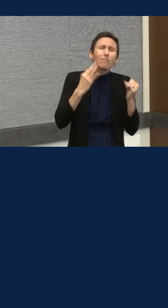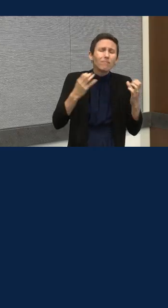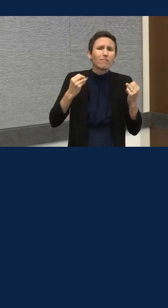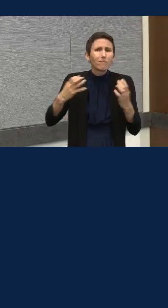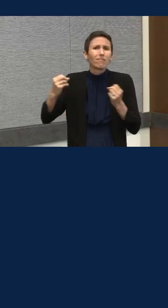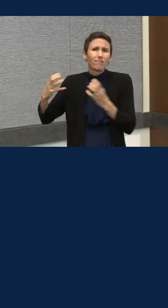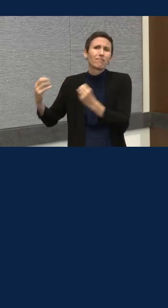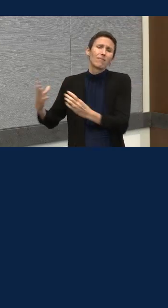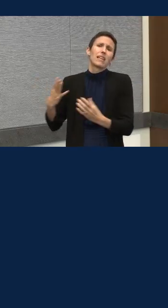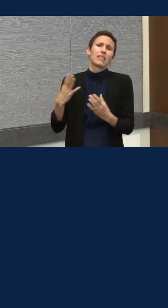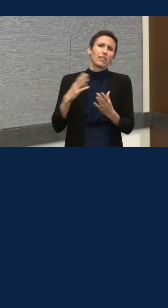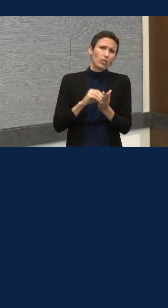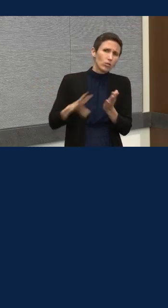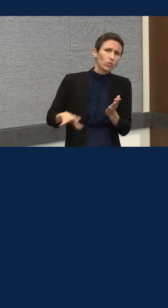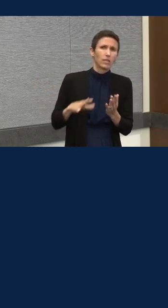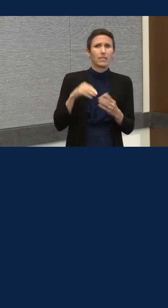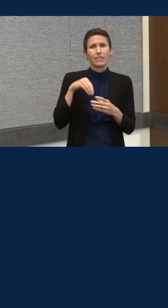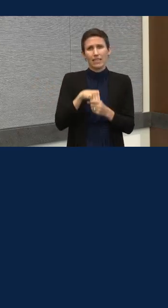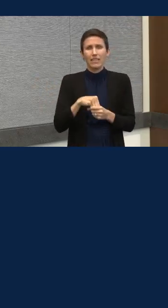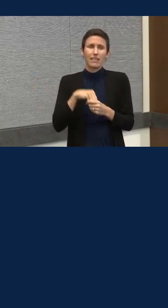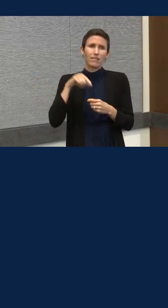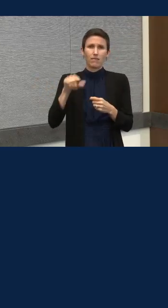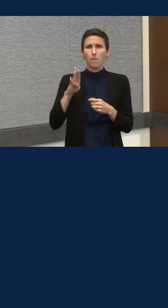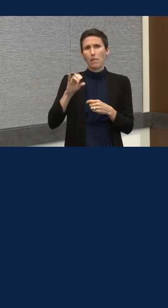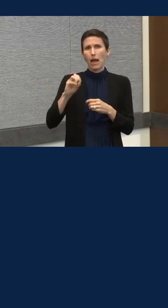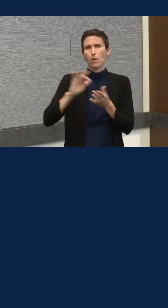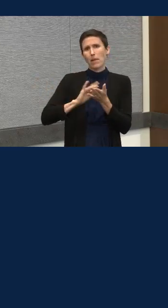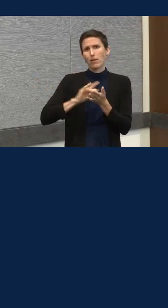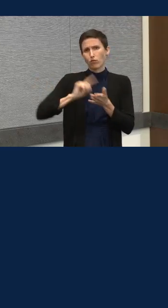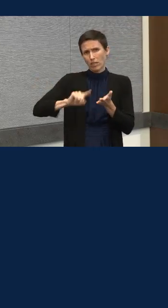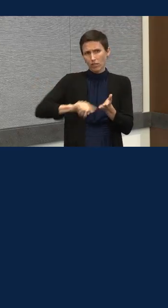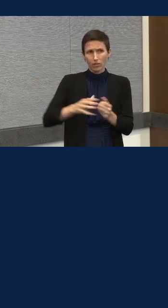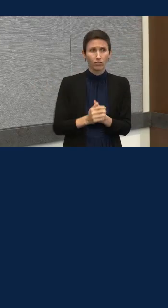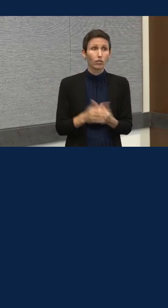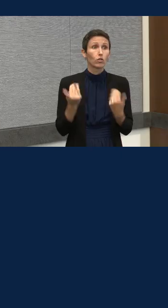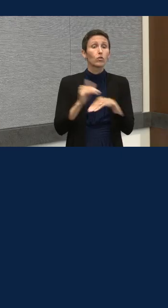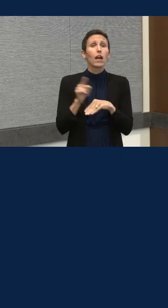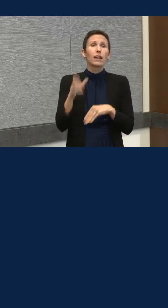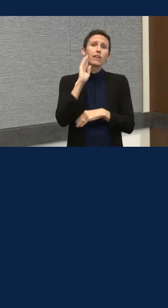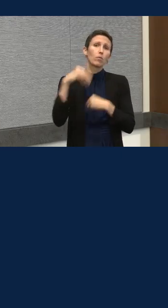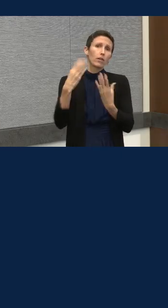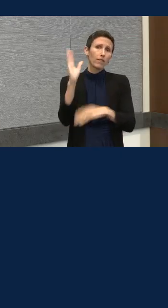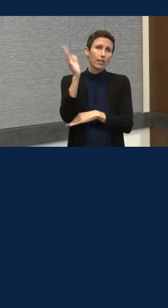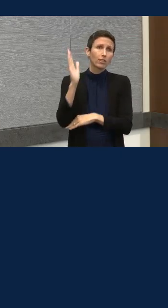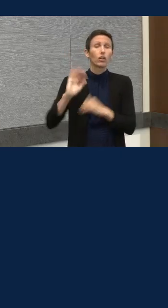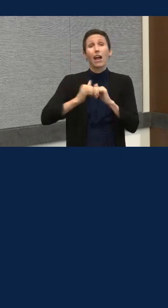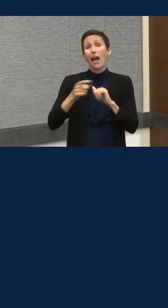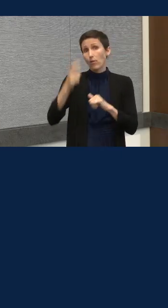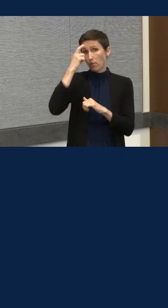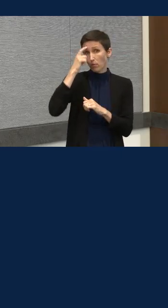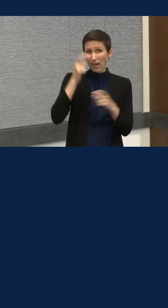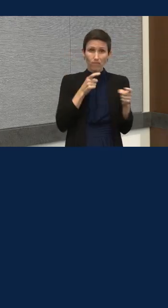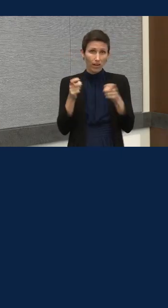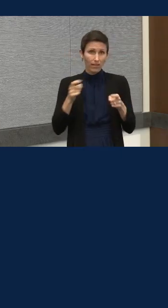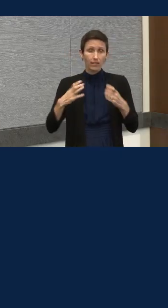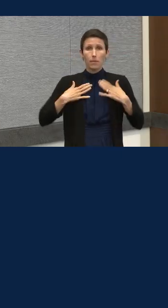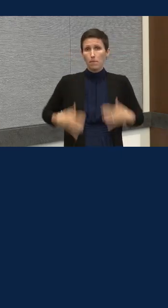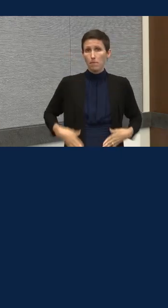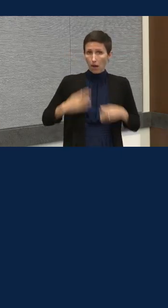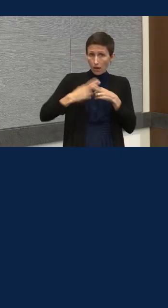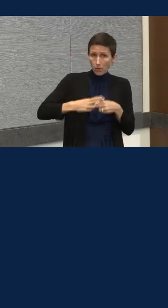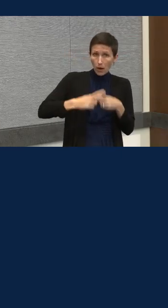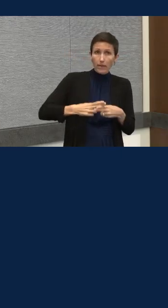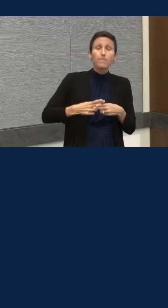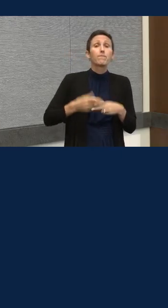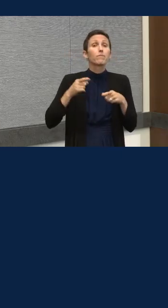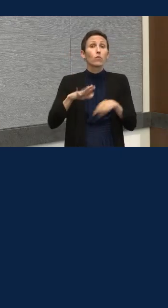biomedical research. This evening, he will deliver his lecture, How the Brain Regulates Body Weight. In it,